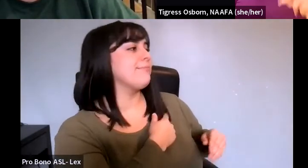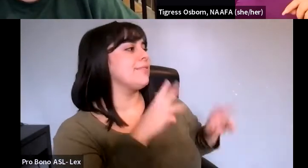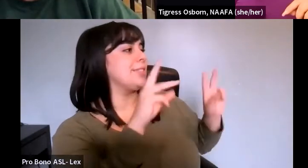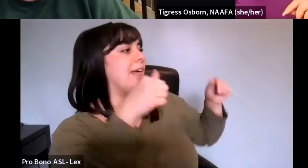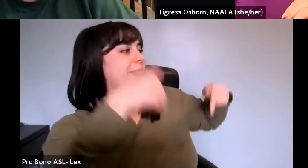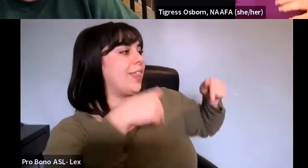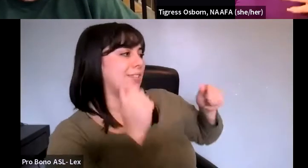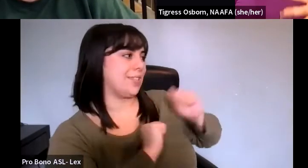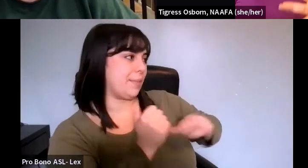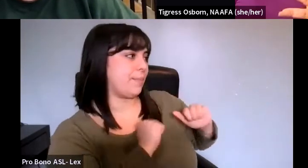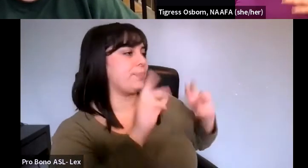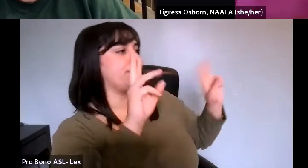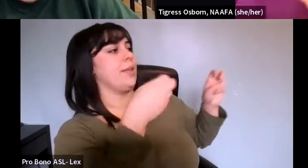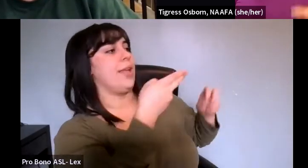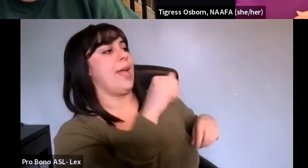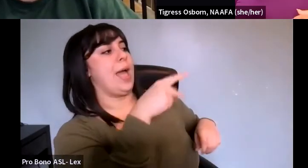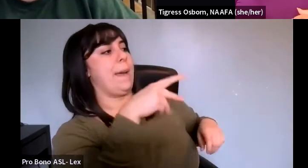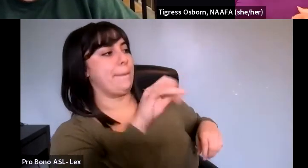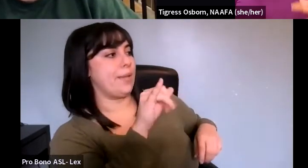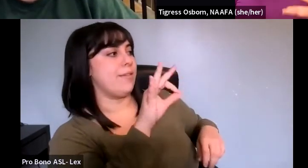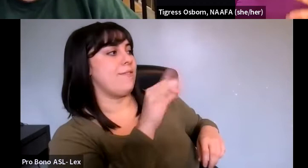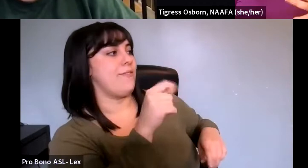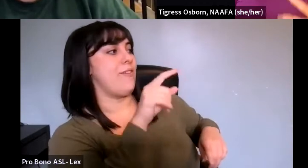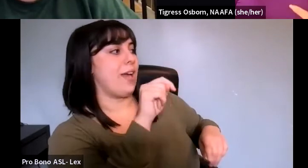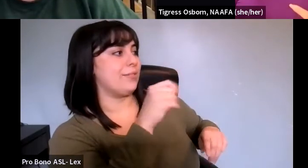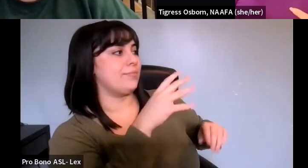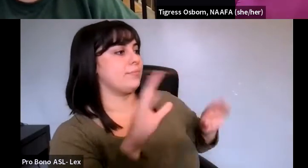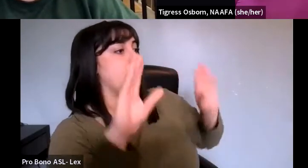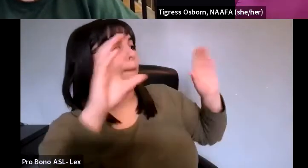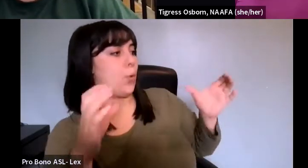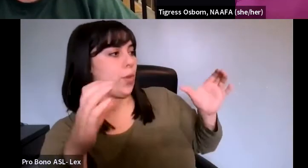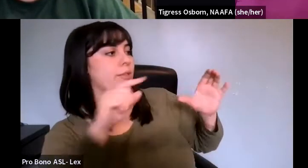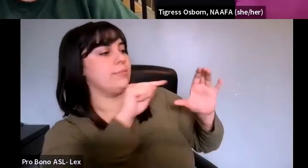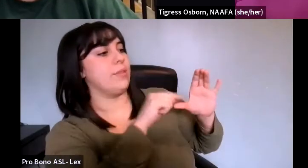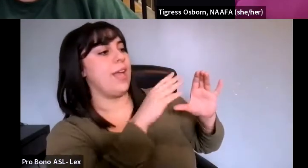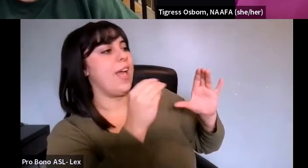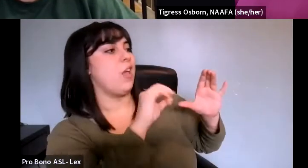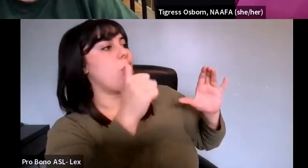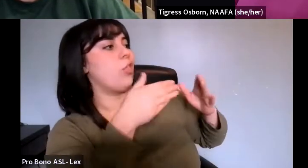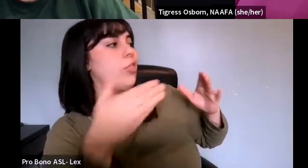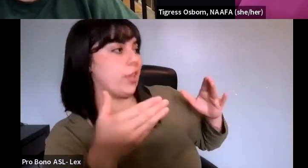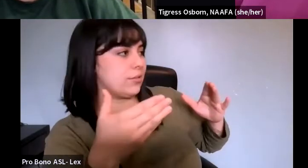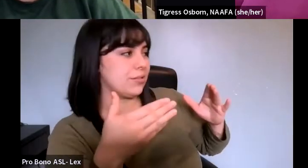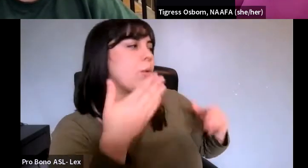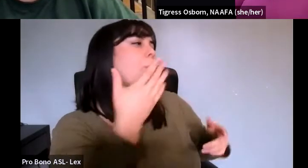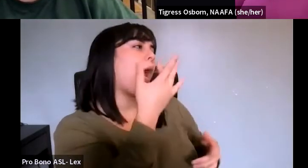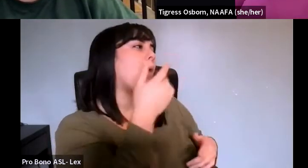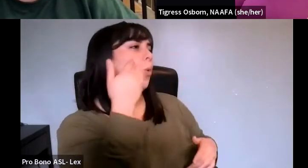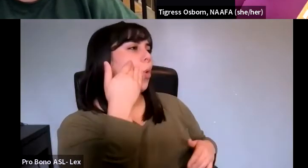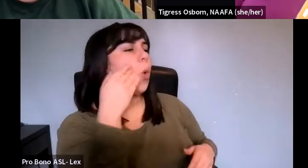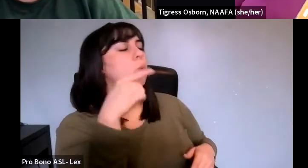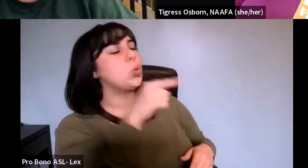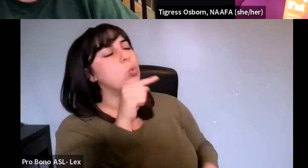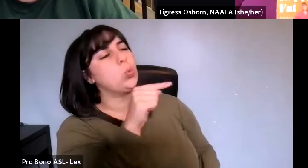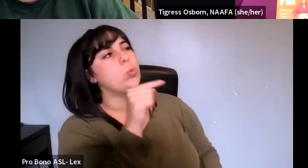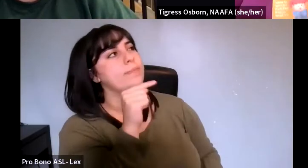Feelings, because I know that you often talk about feelings other than happiness. And I'm curious about whether you had